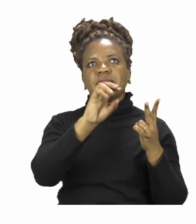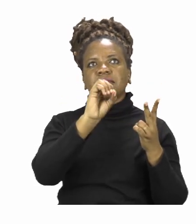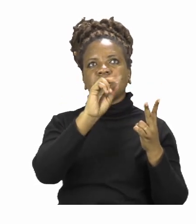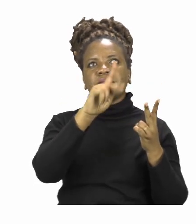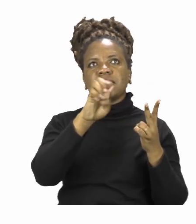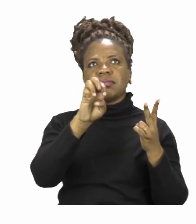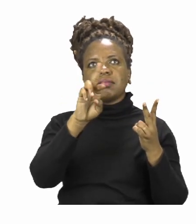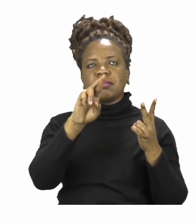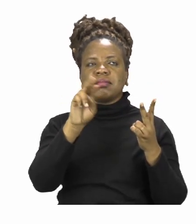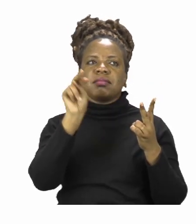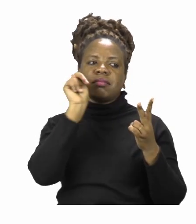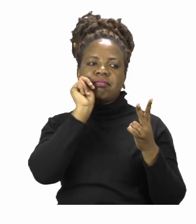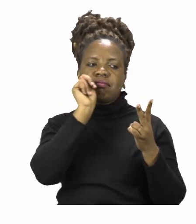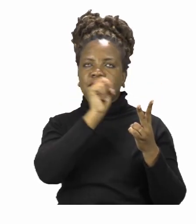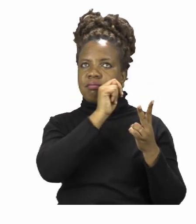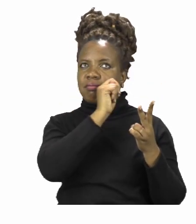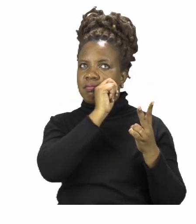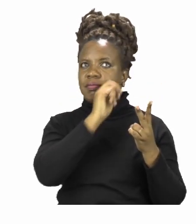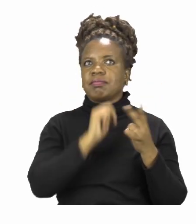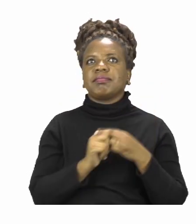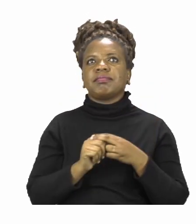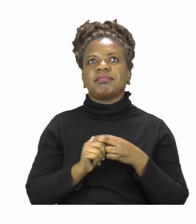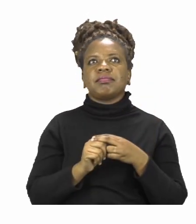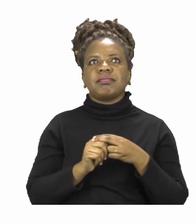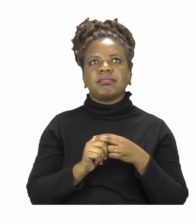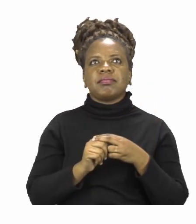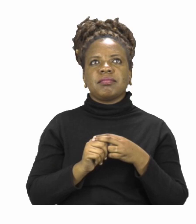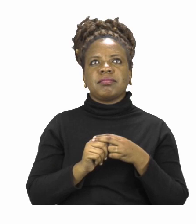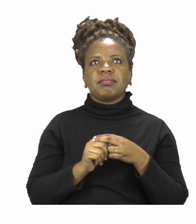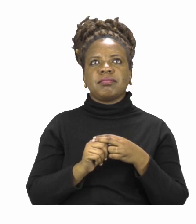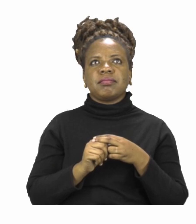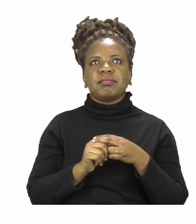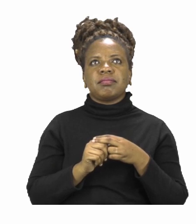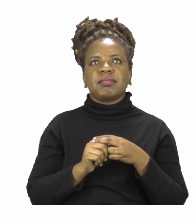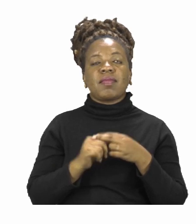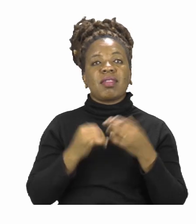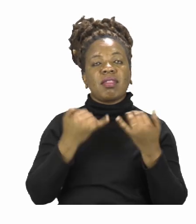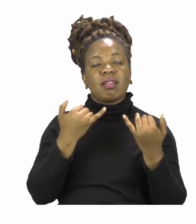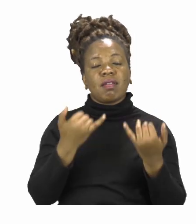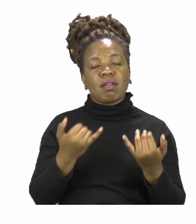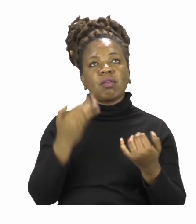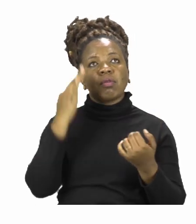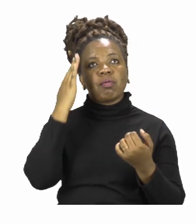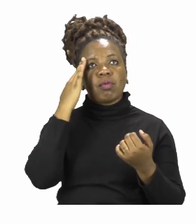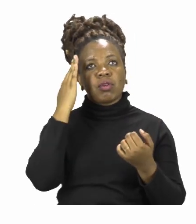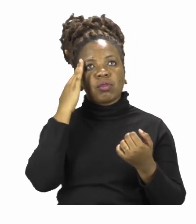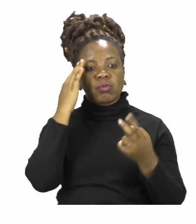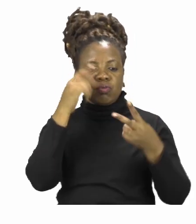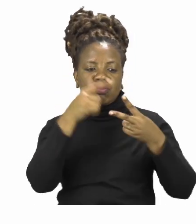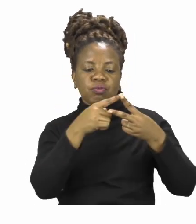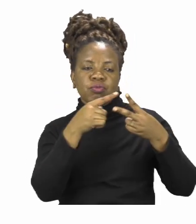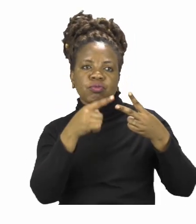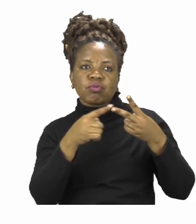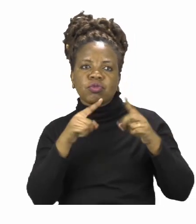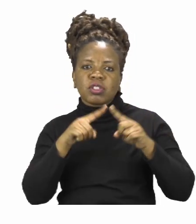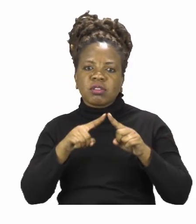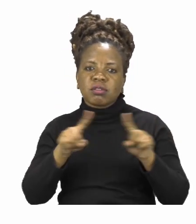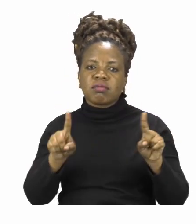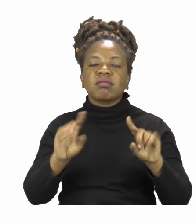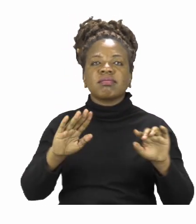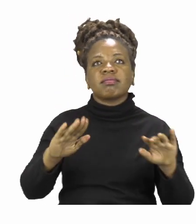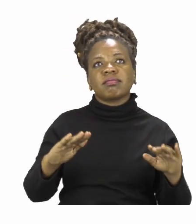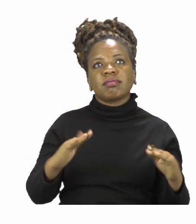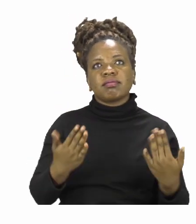to, first of all, sort them out, and then we'll discuss them later on. Now,